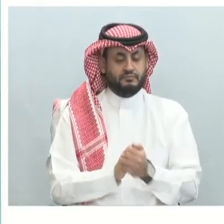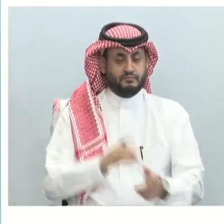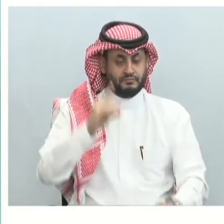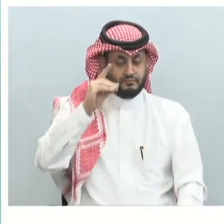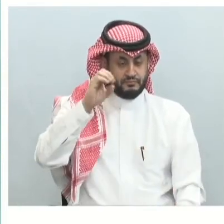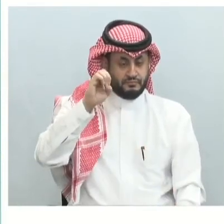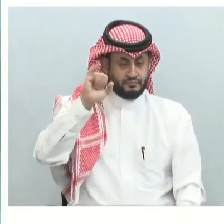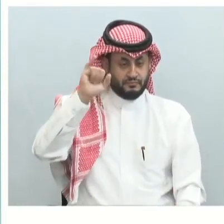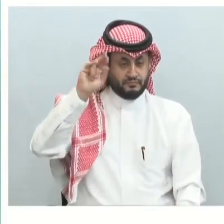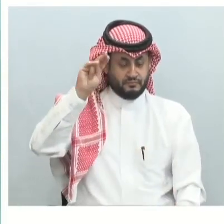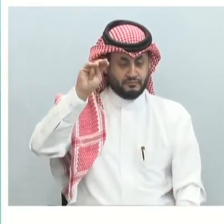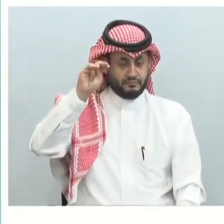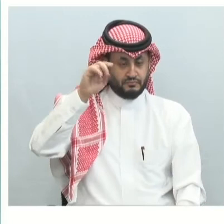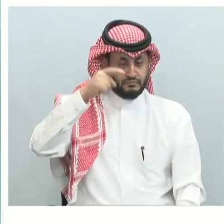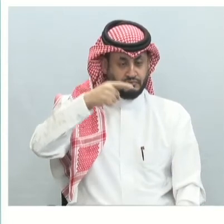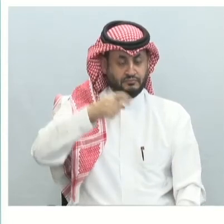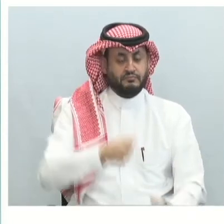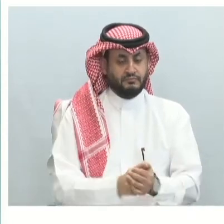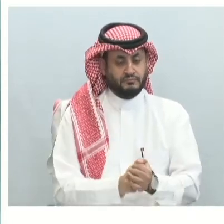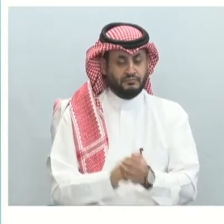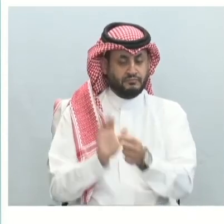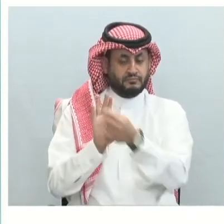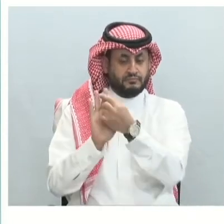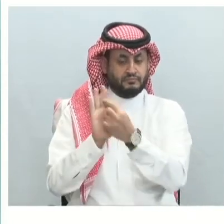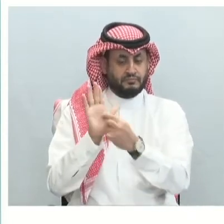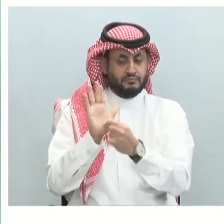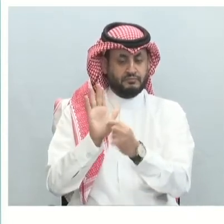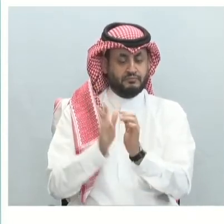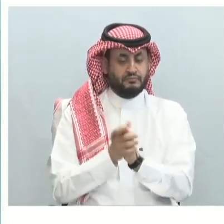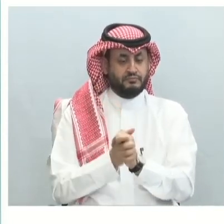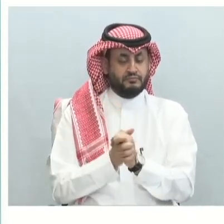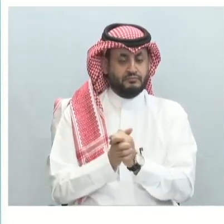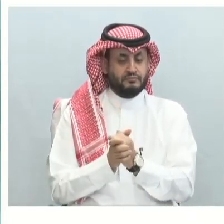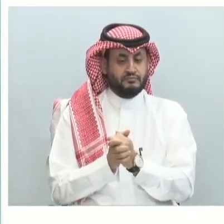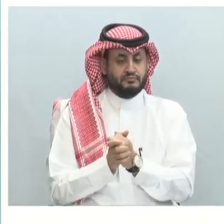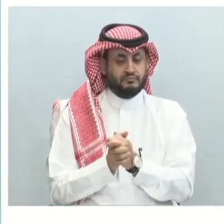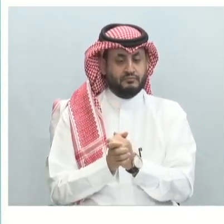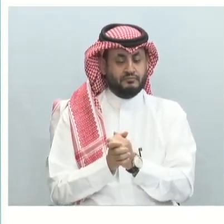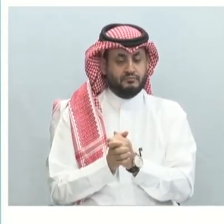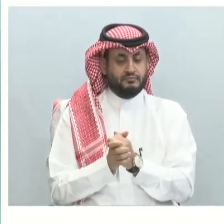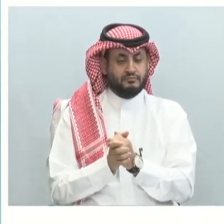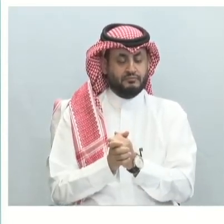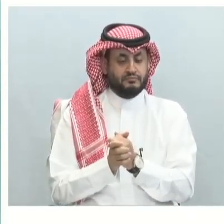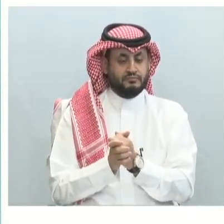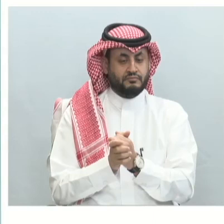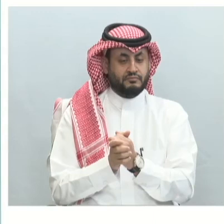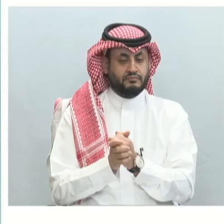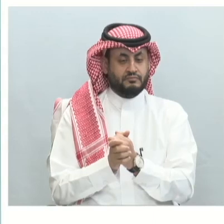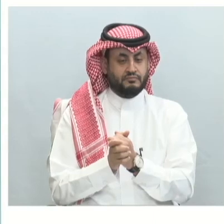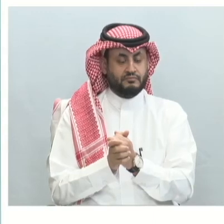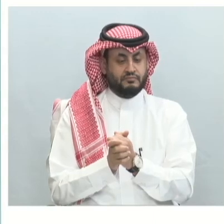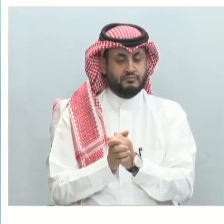doing. What are you doing? Then we have a question